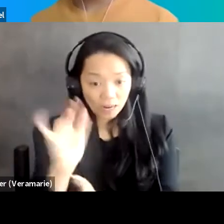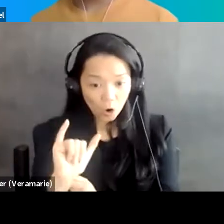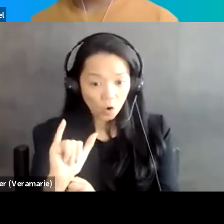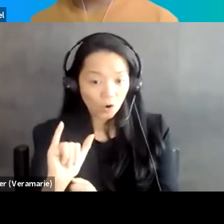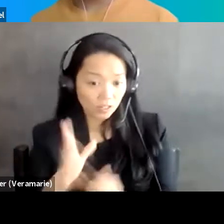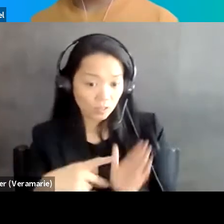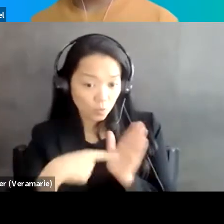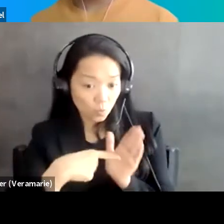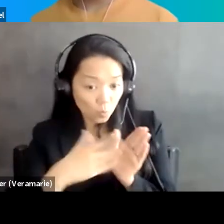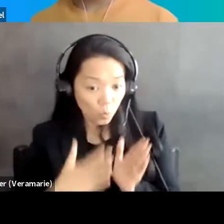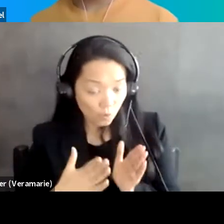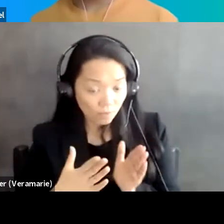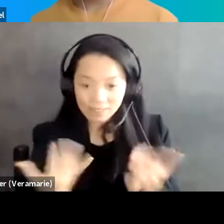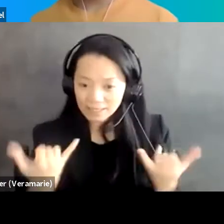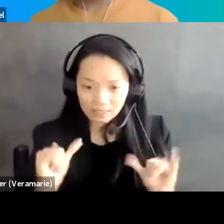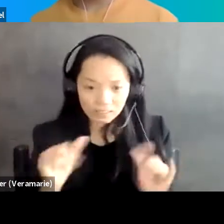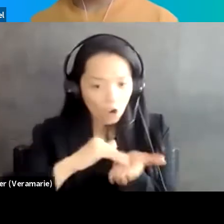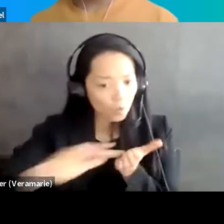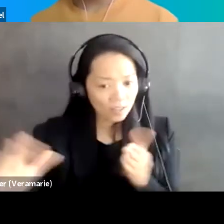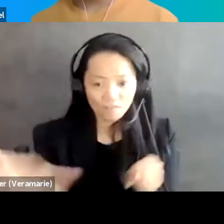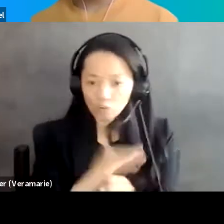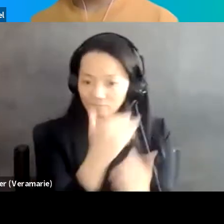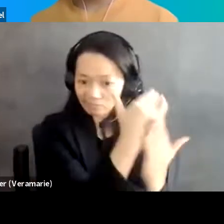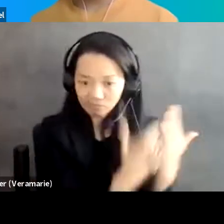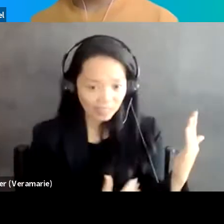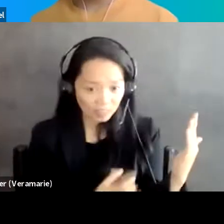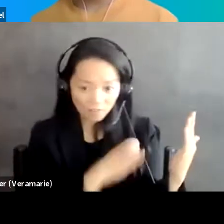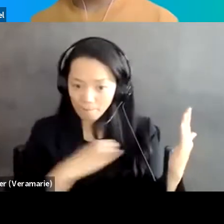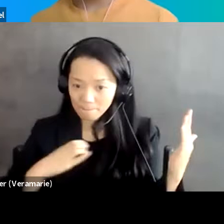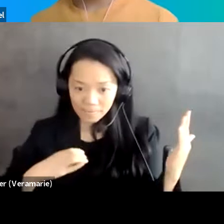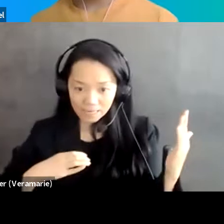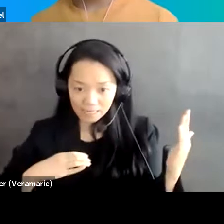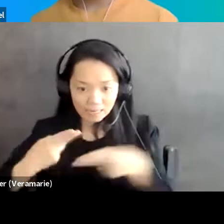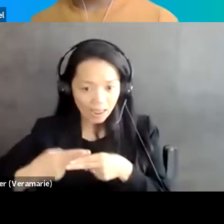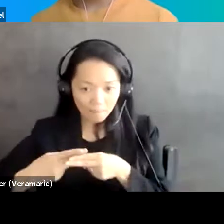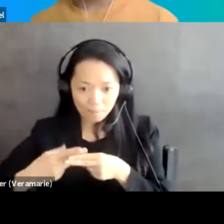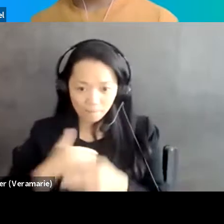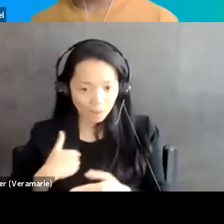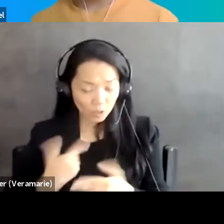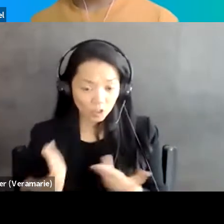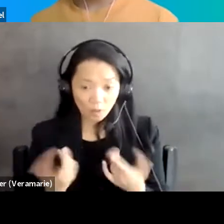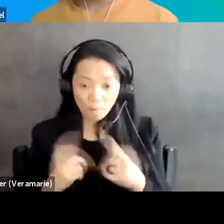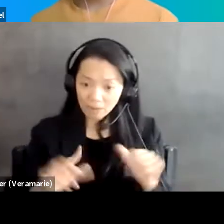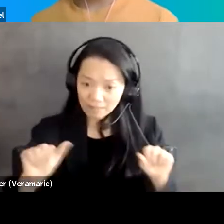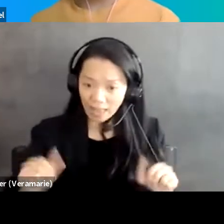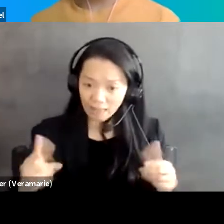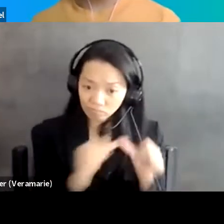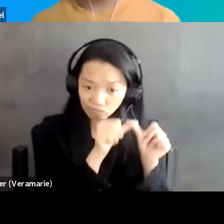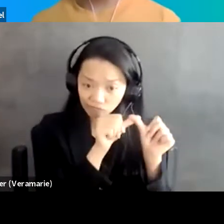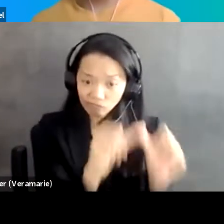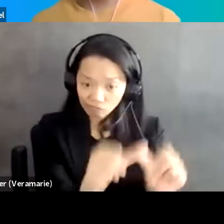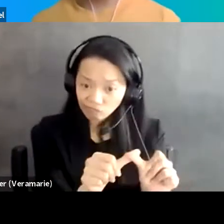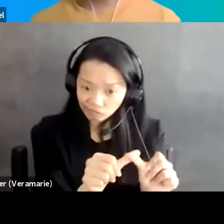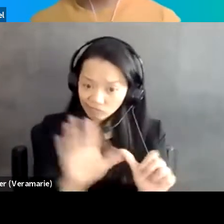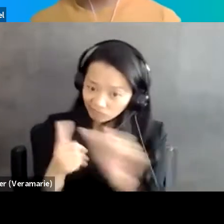haven't even released a full list of the committee members, but that's definitely something that we can stay on